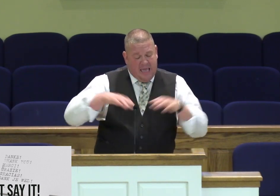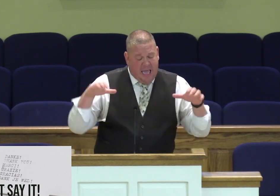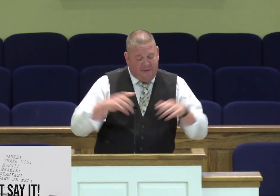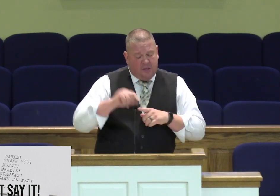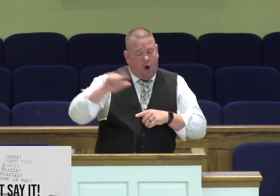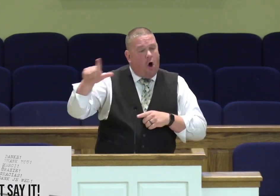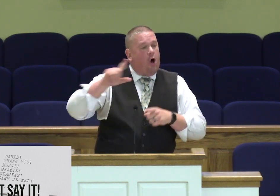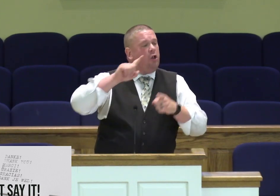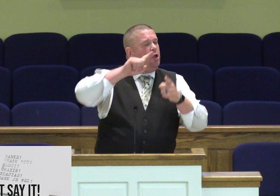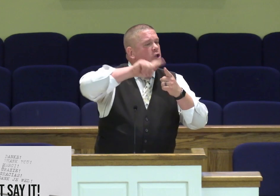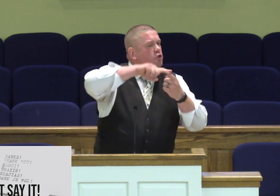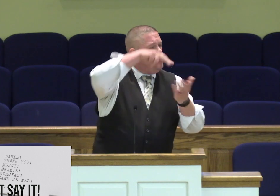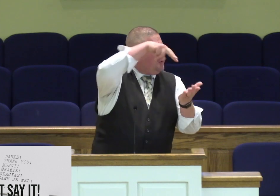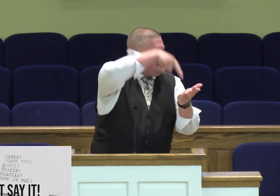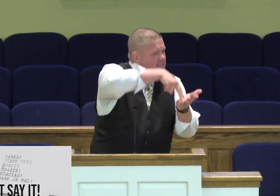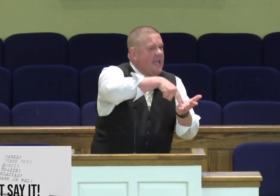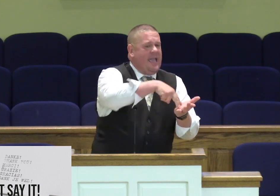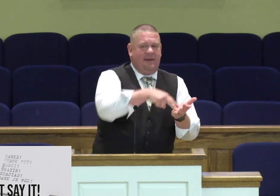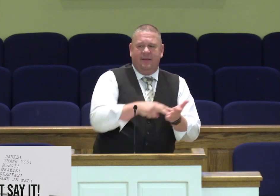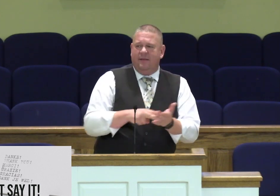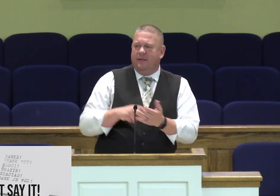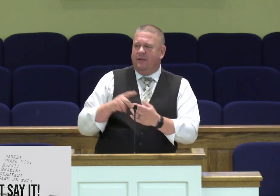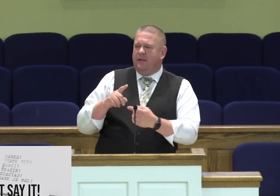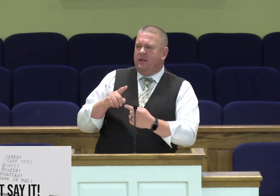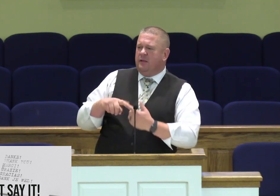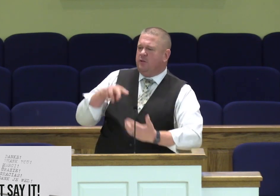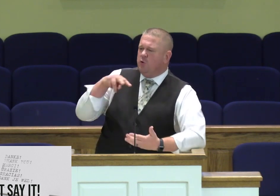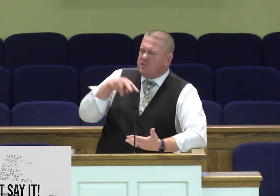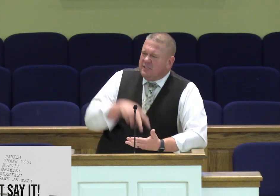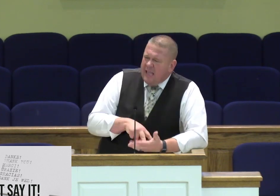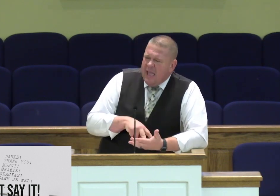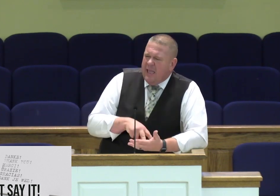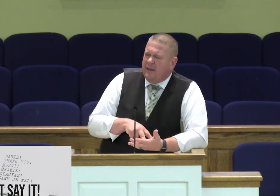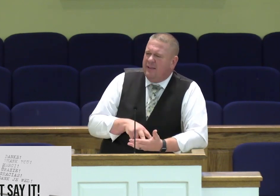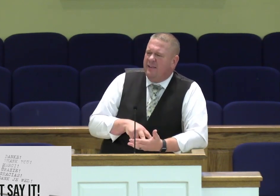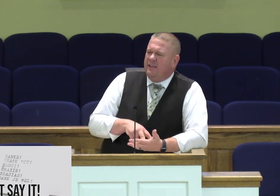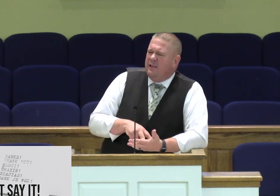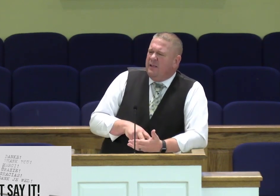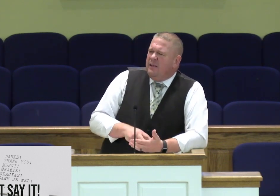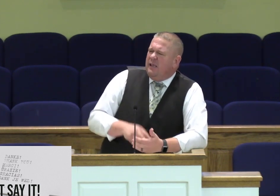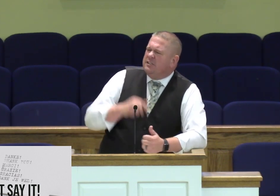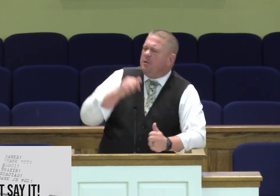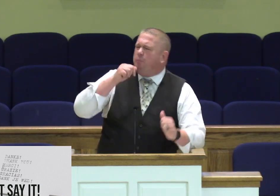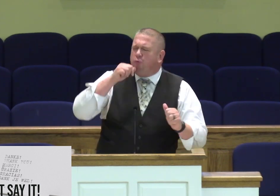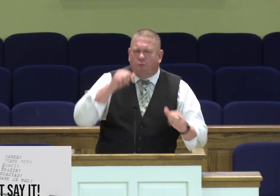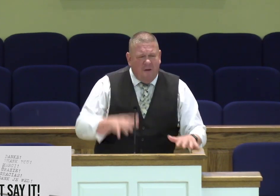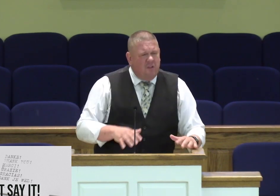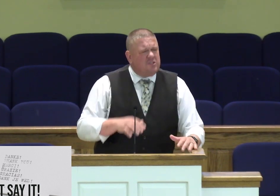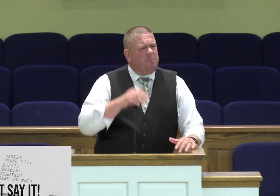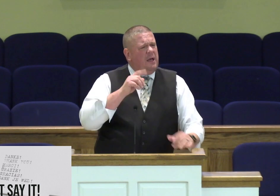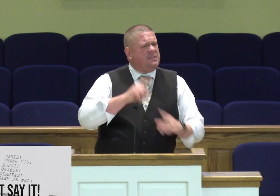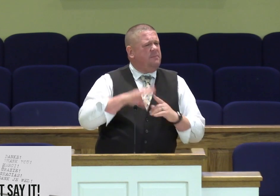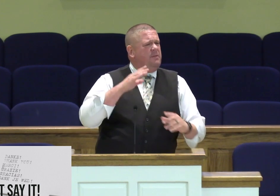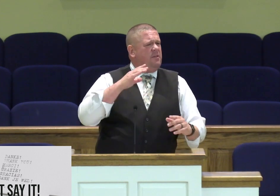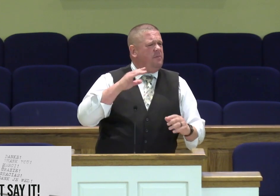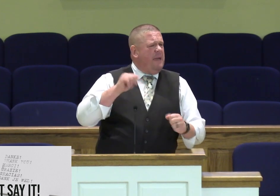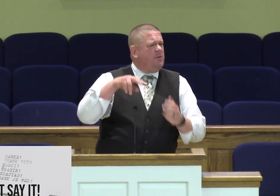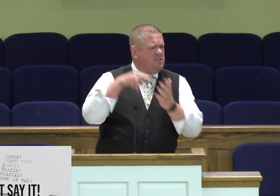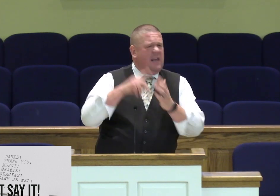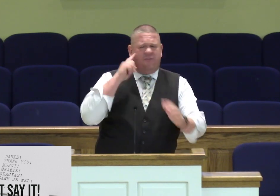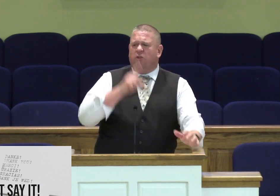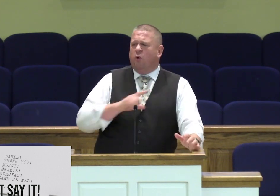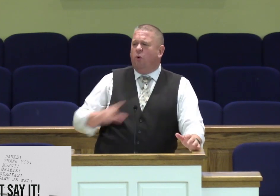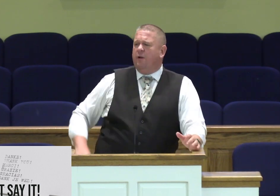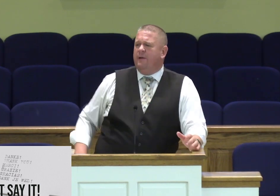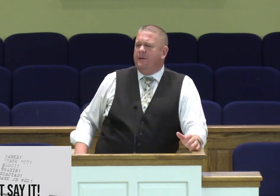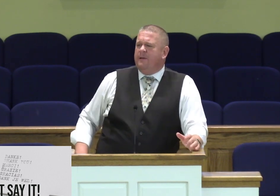day, and having done all, to stand. To stand. It is a privilege and a blessing to be able to